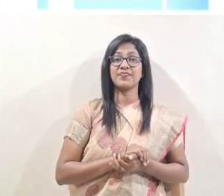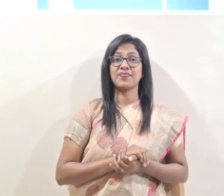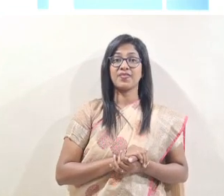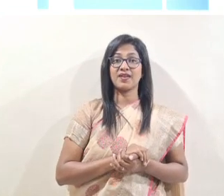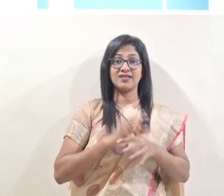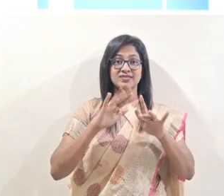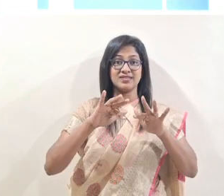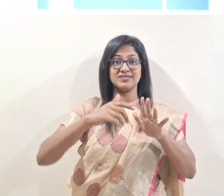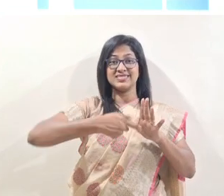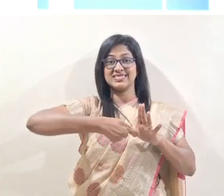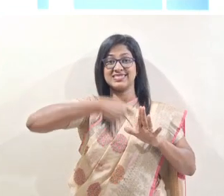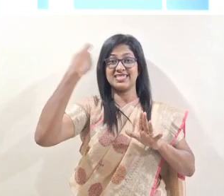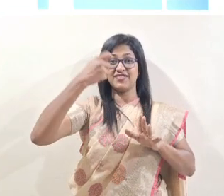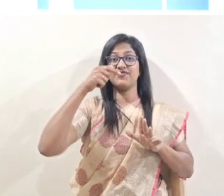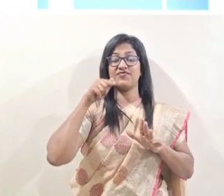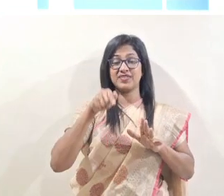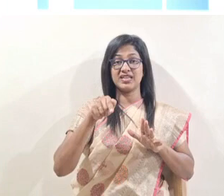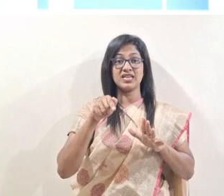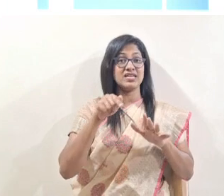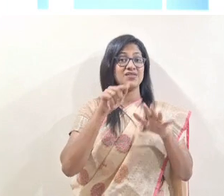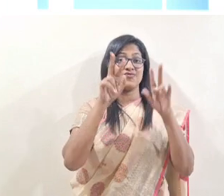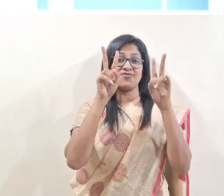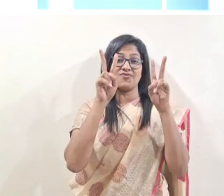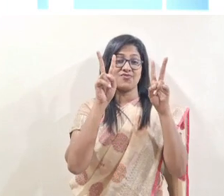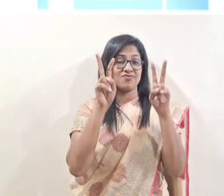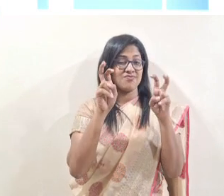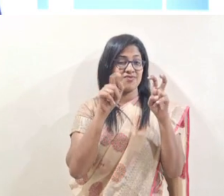Cybersecurity is a very hot topic.